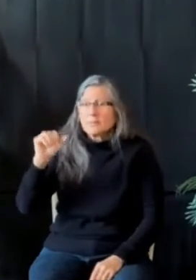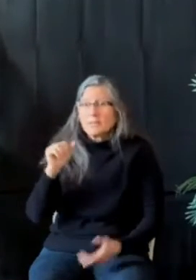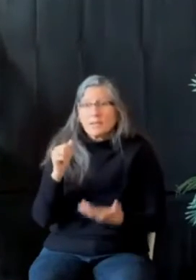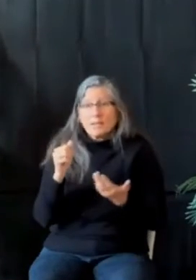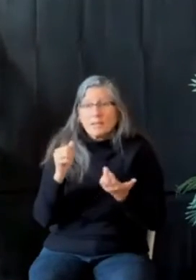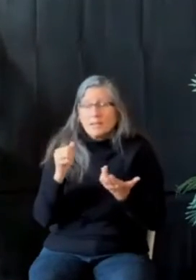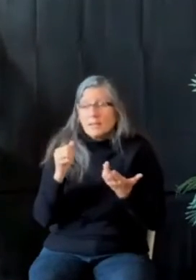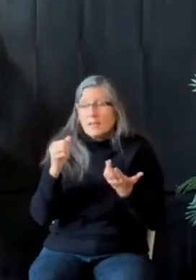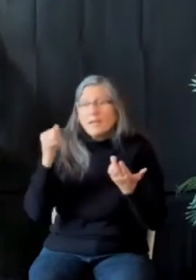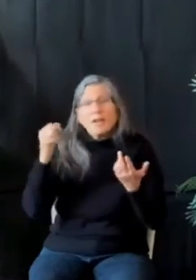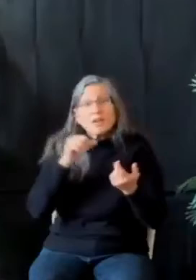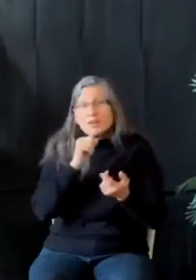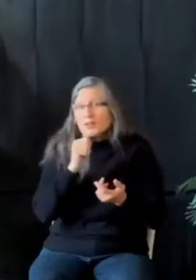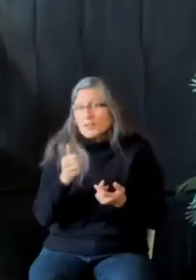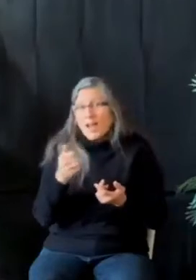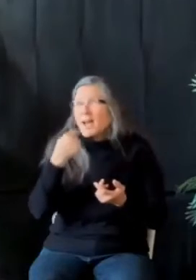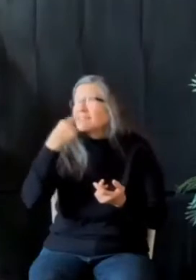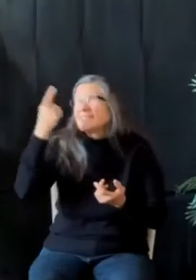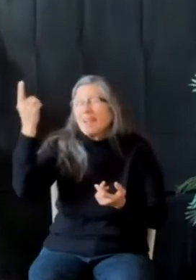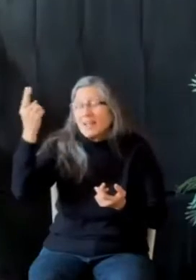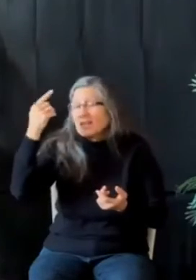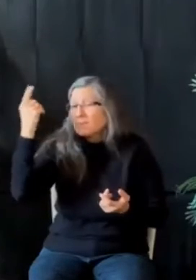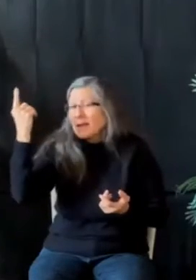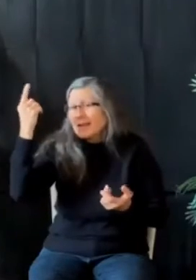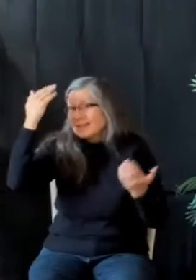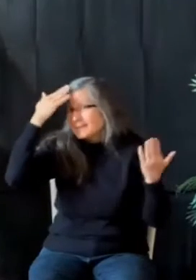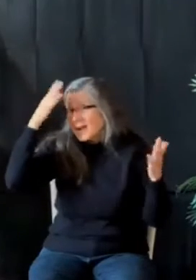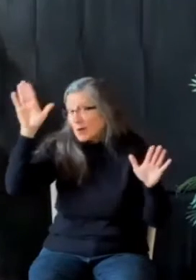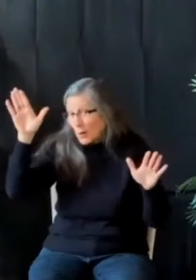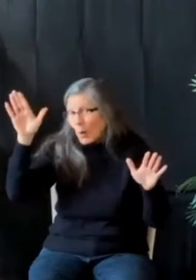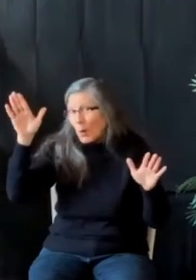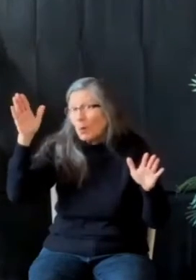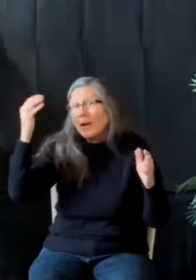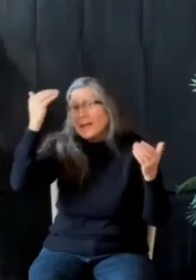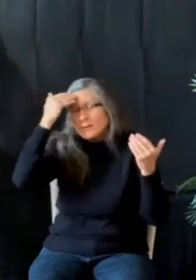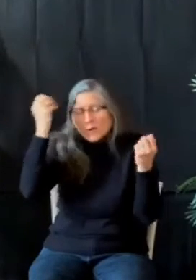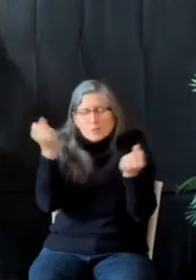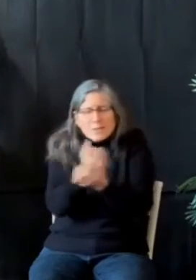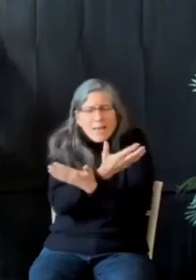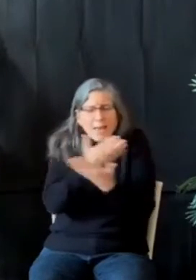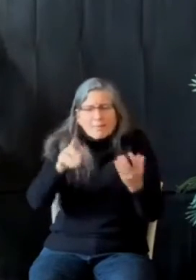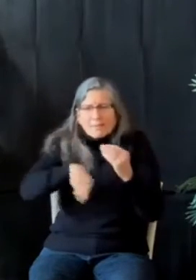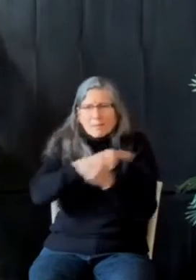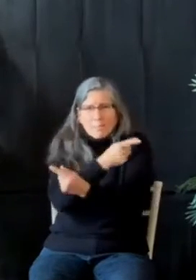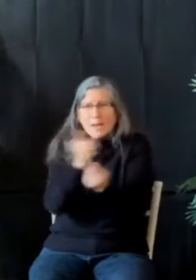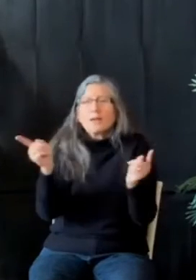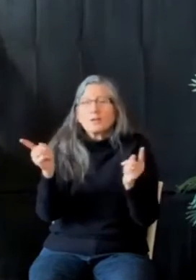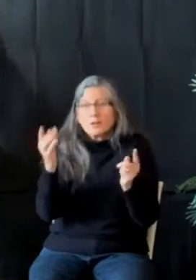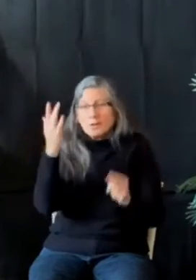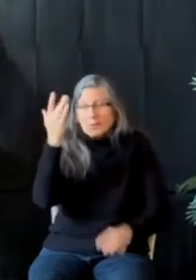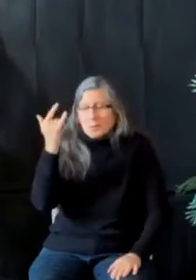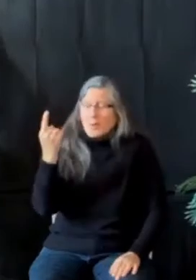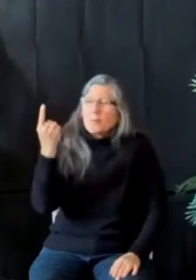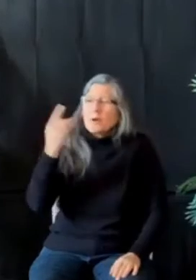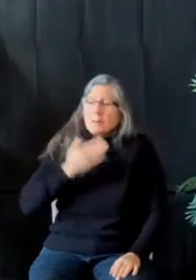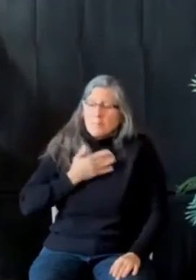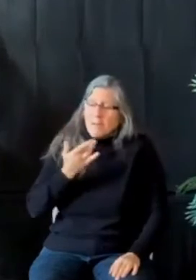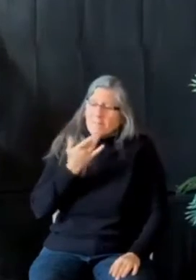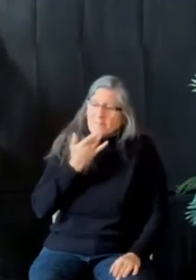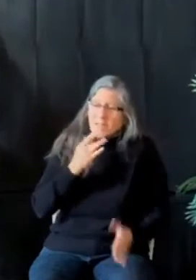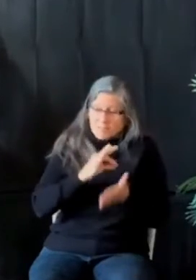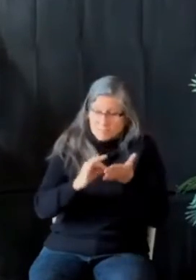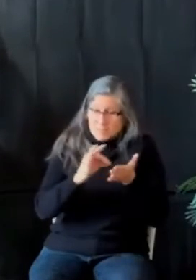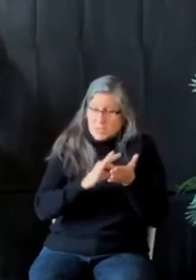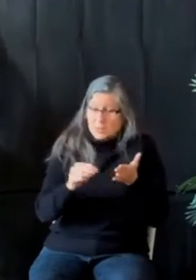him anything that he doesn't already know. He already knows everything about you. That's the reason one of my favorite passages of Scripture